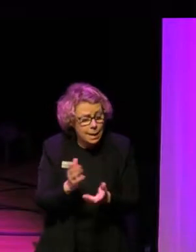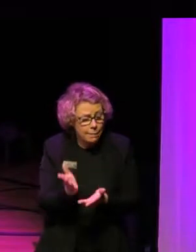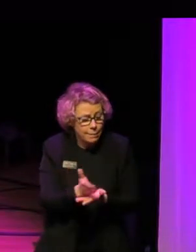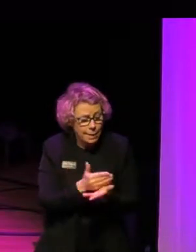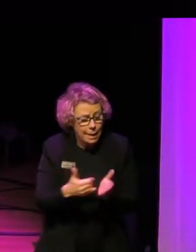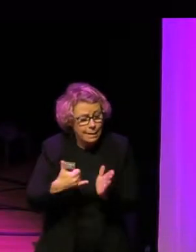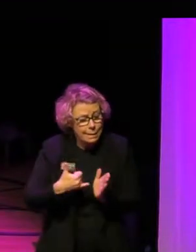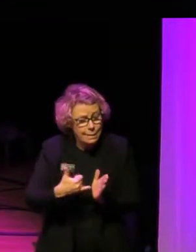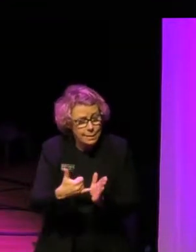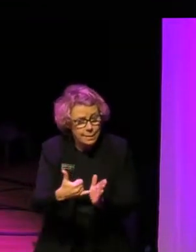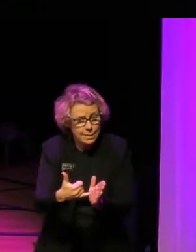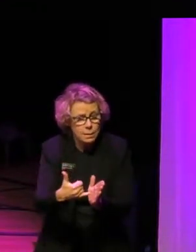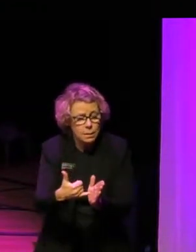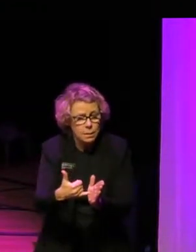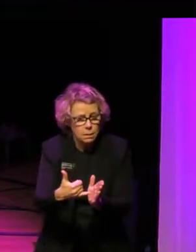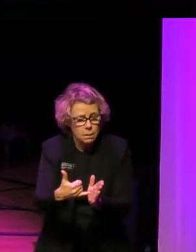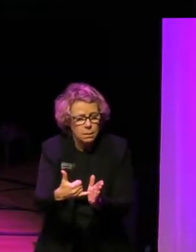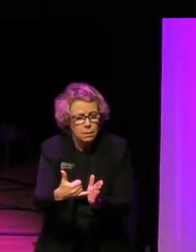of it,